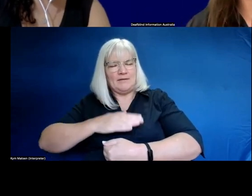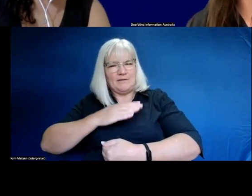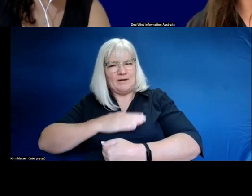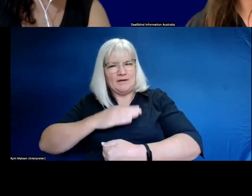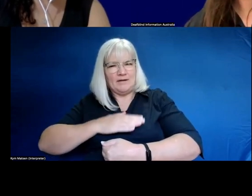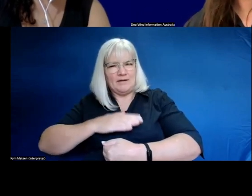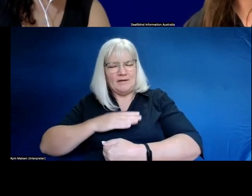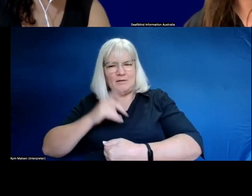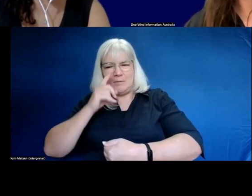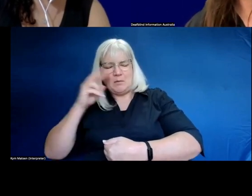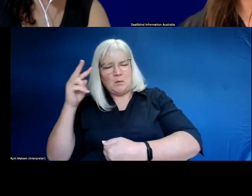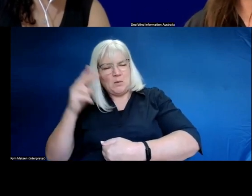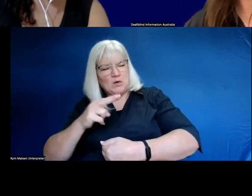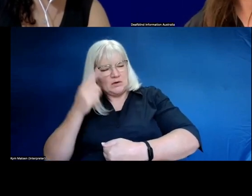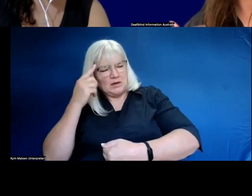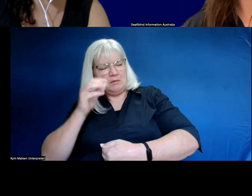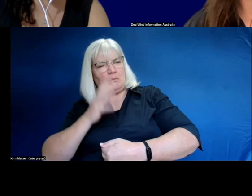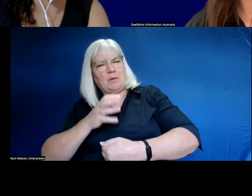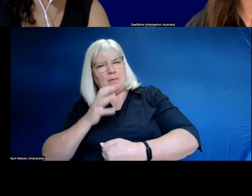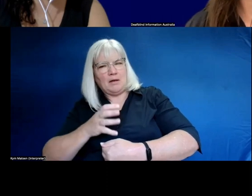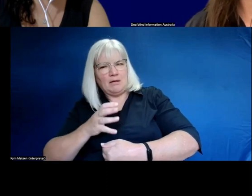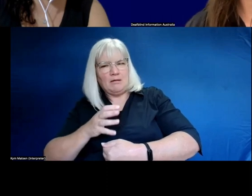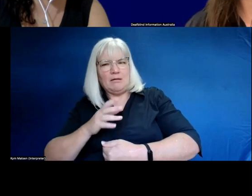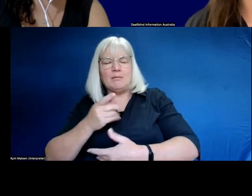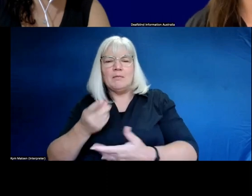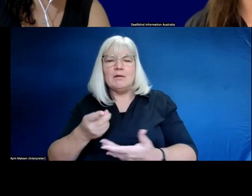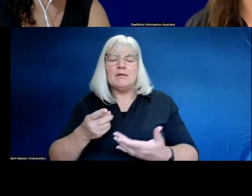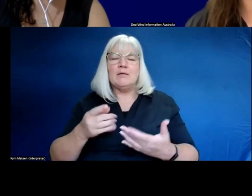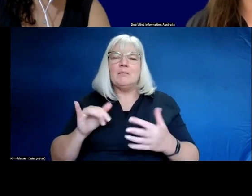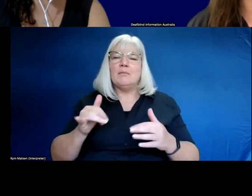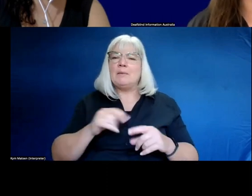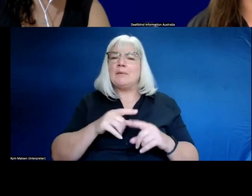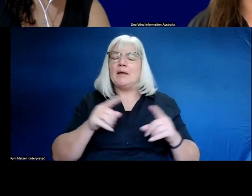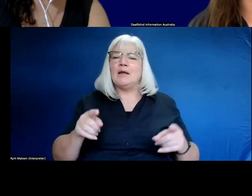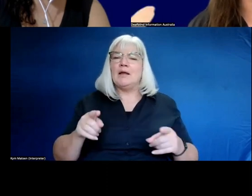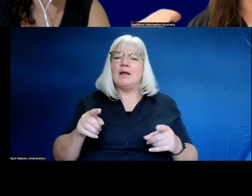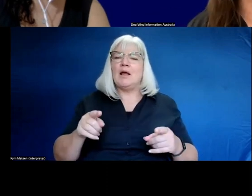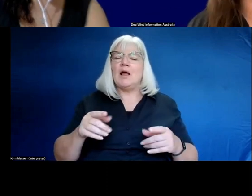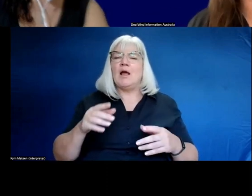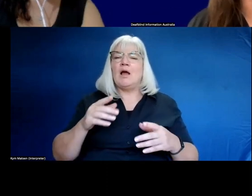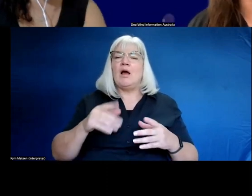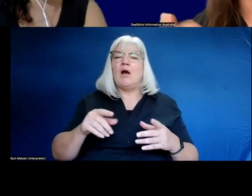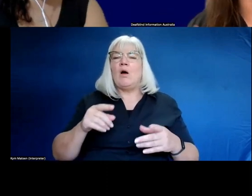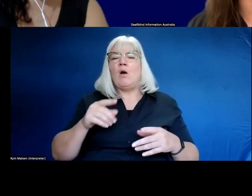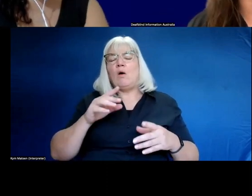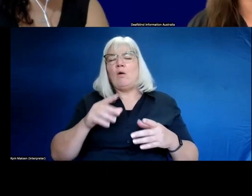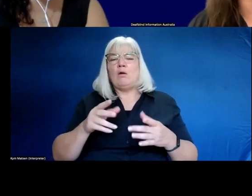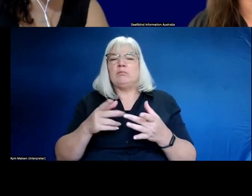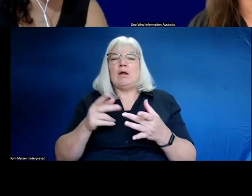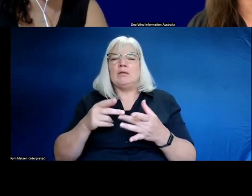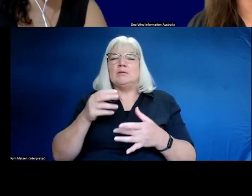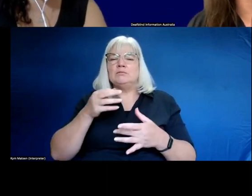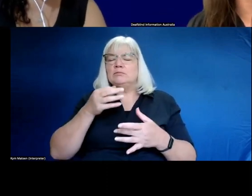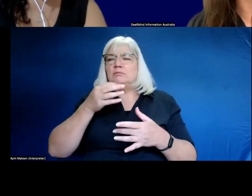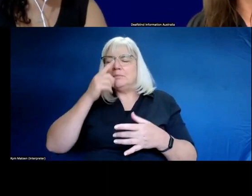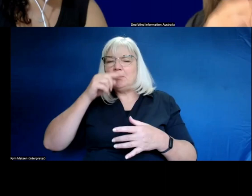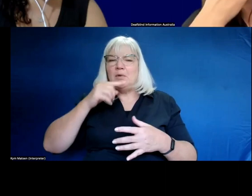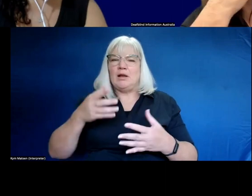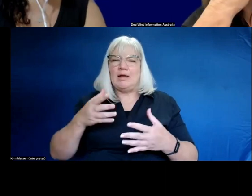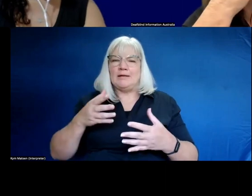could see, or maybe people who, maybe more common to people who had reduced sort of motor skills